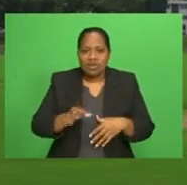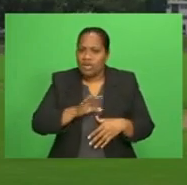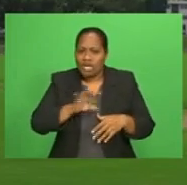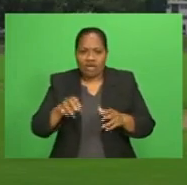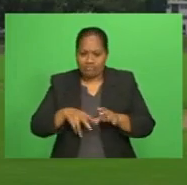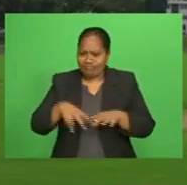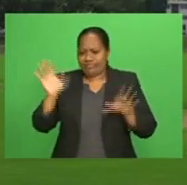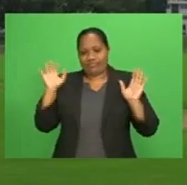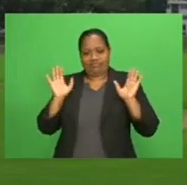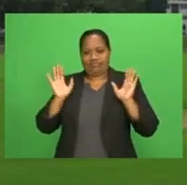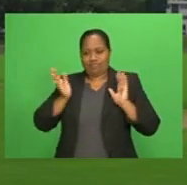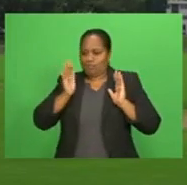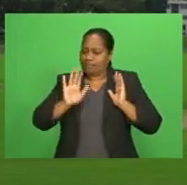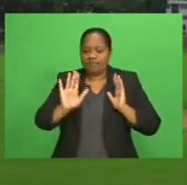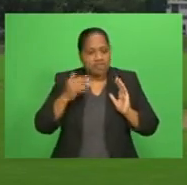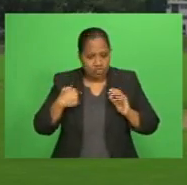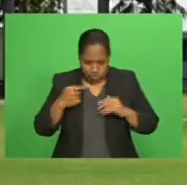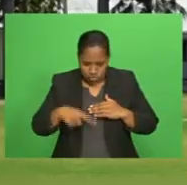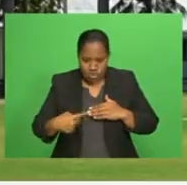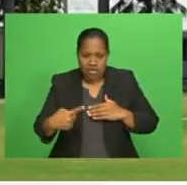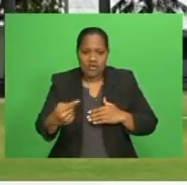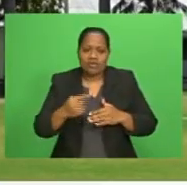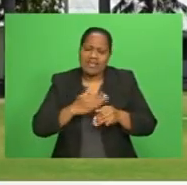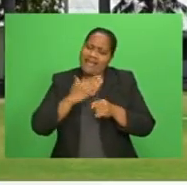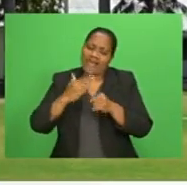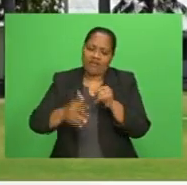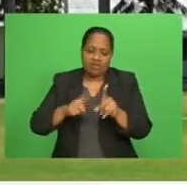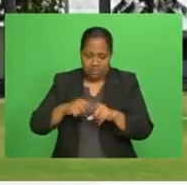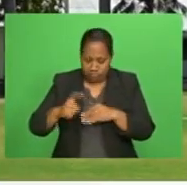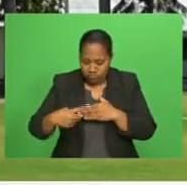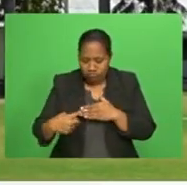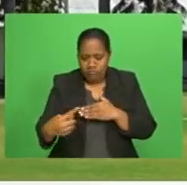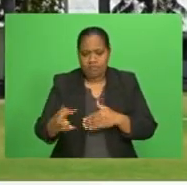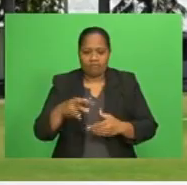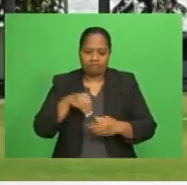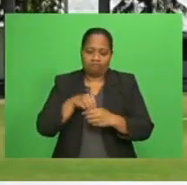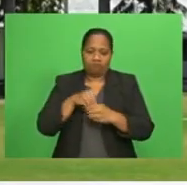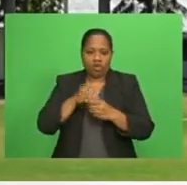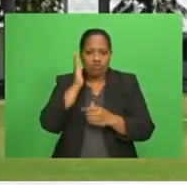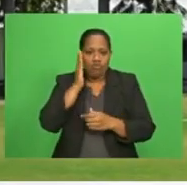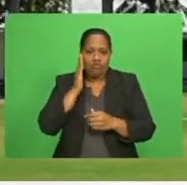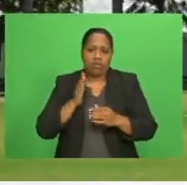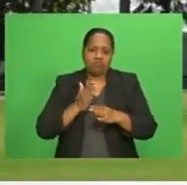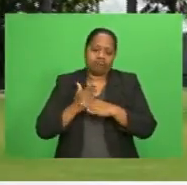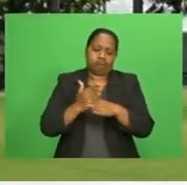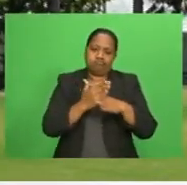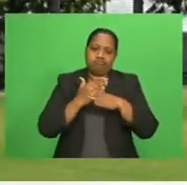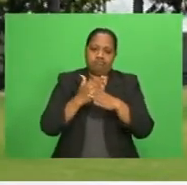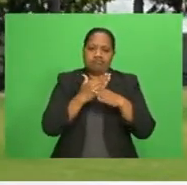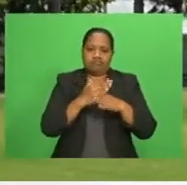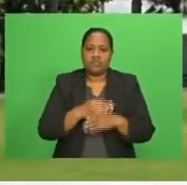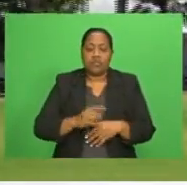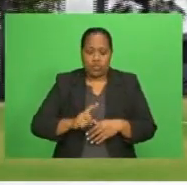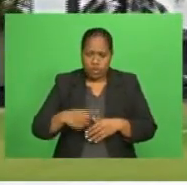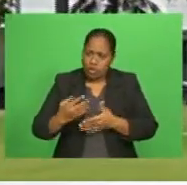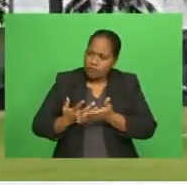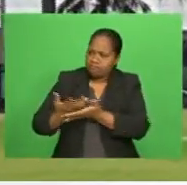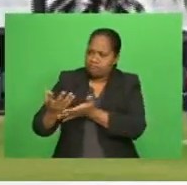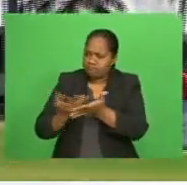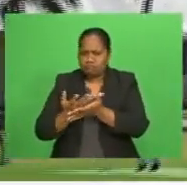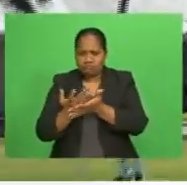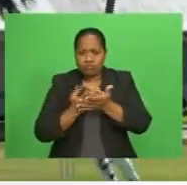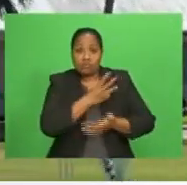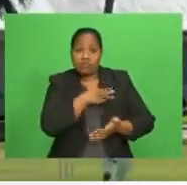schools over the next few months until the end of the year. Cricket Fiji hopes to resume the competition after consultation with the Ministry of Education, which